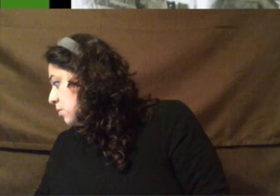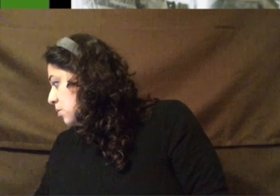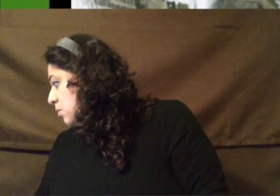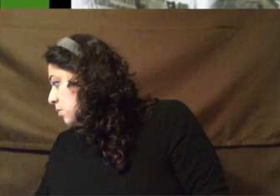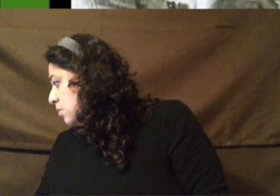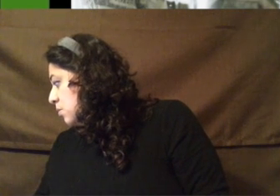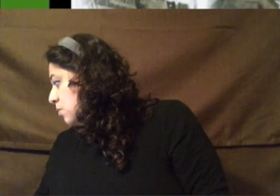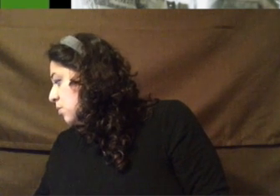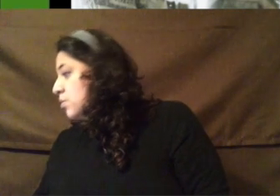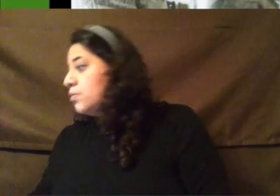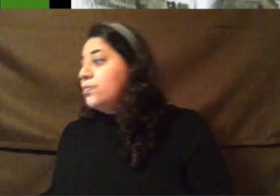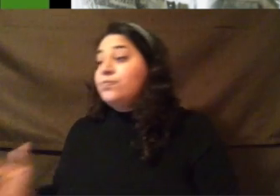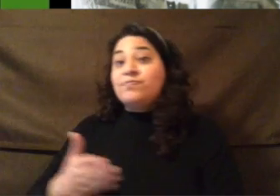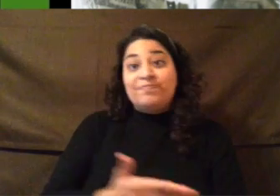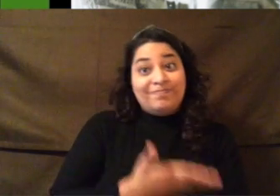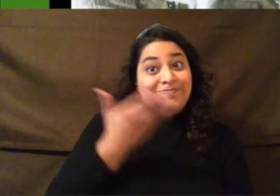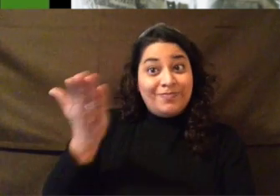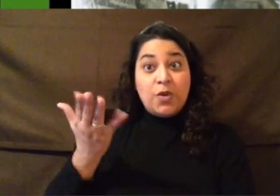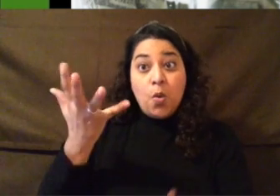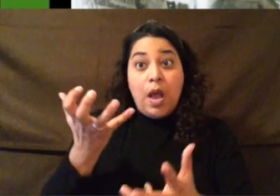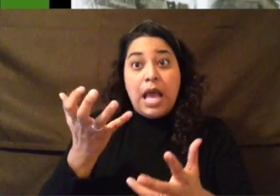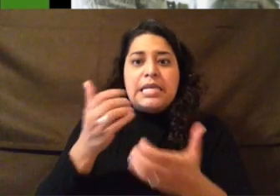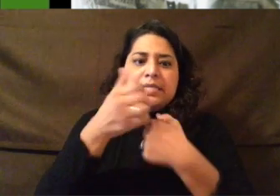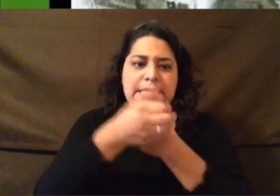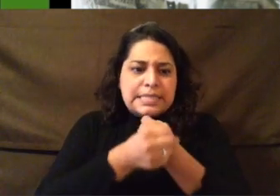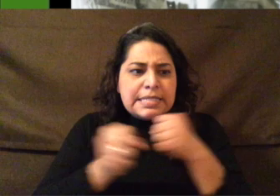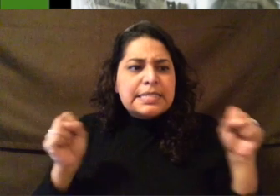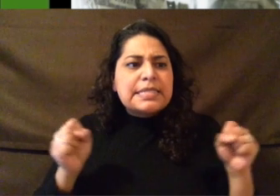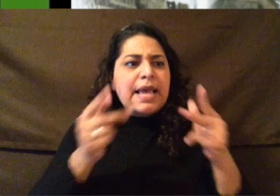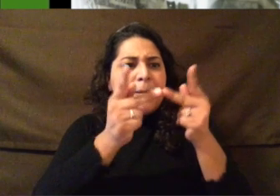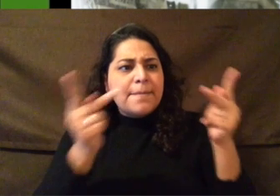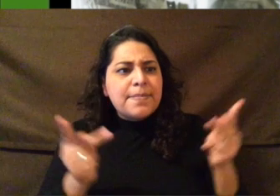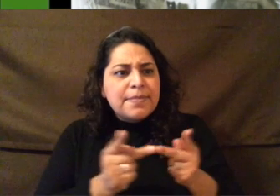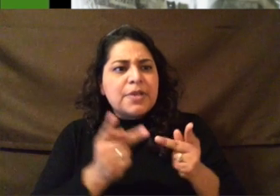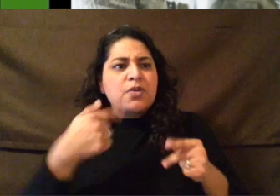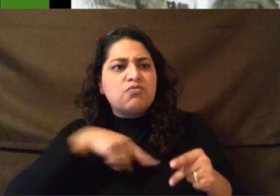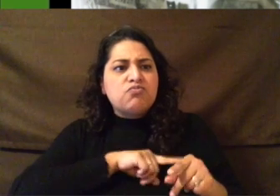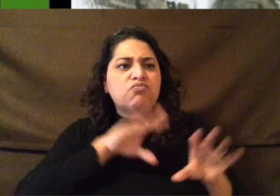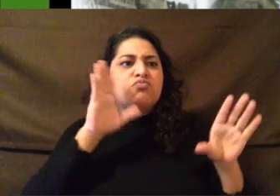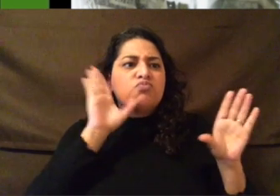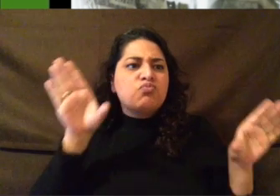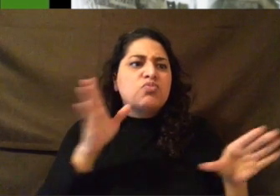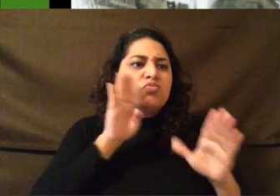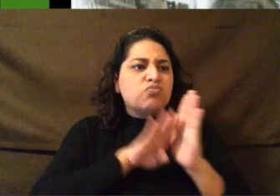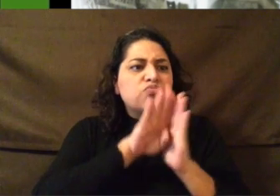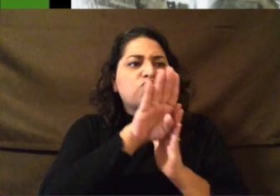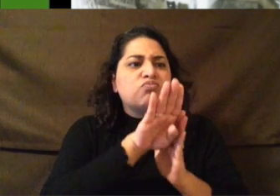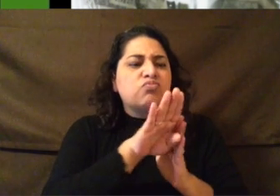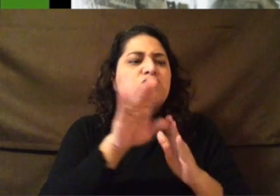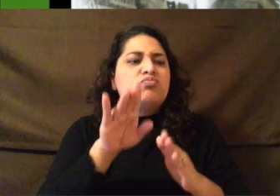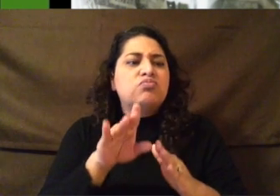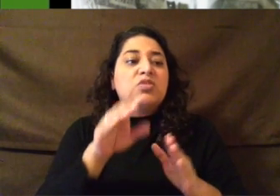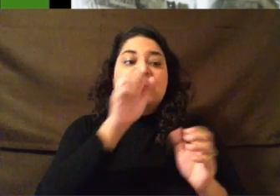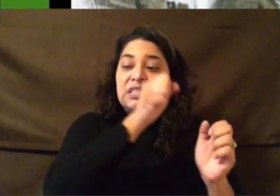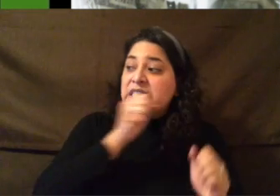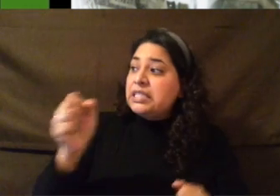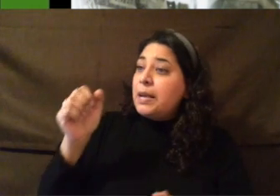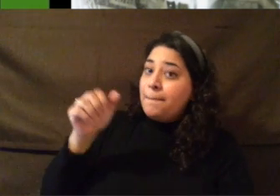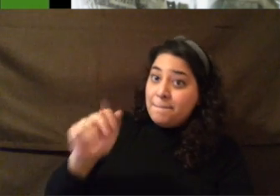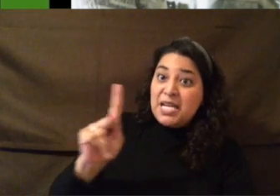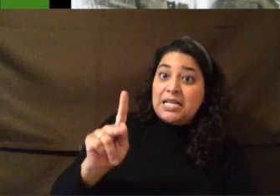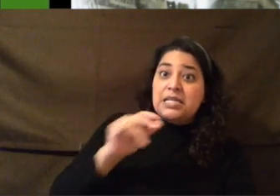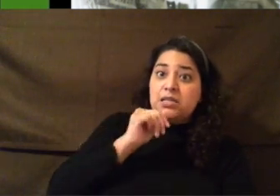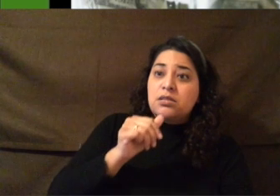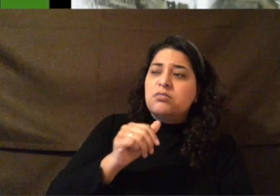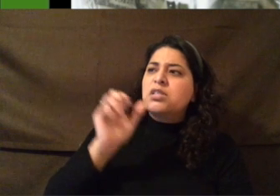And there you go. You want to put your money into a nice, safe place. And usually we do that as we get older into a bank. But it's